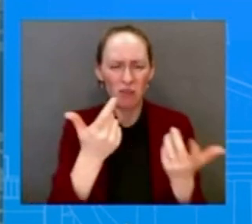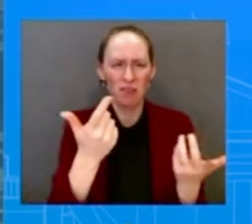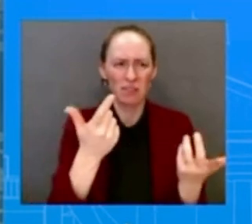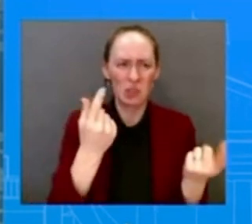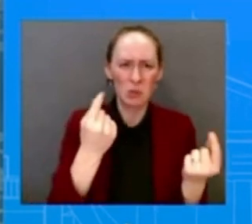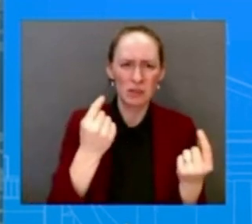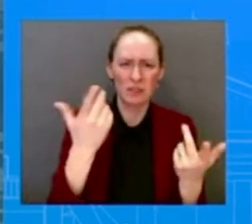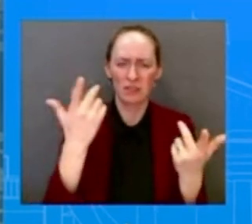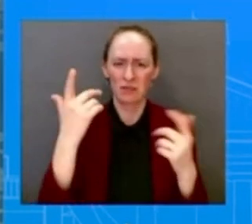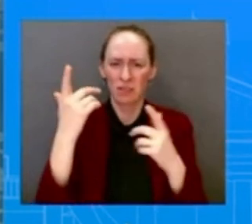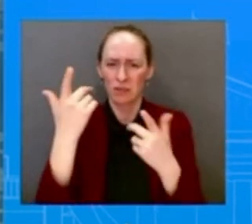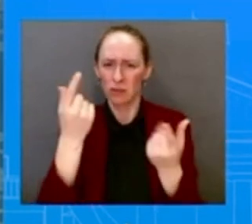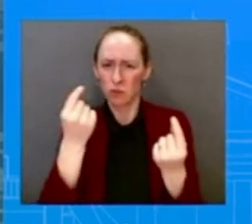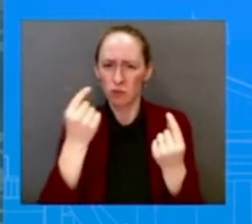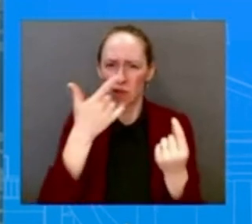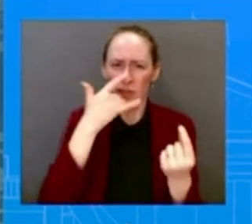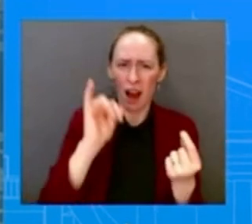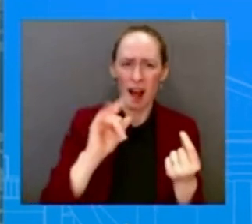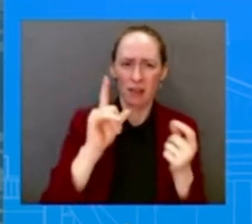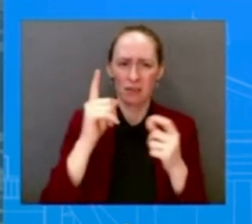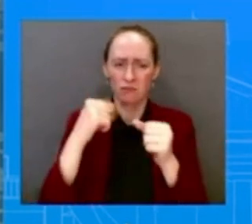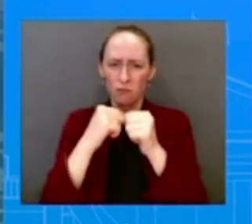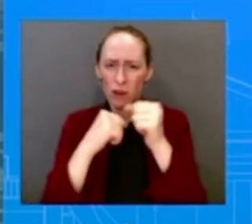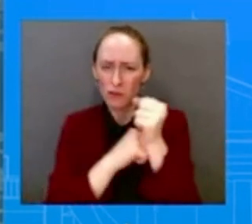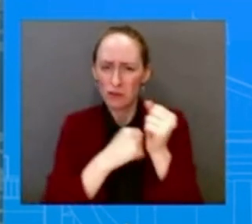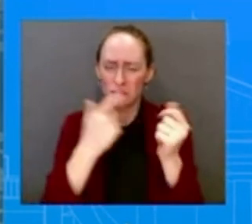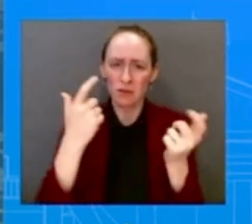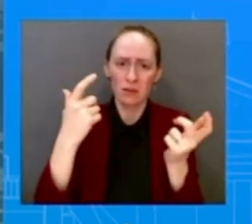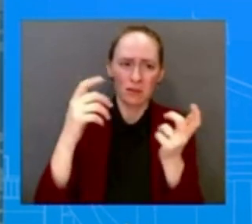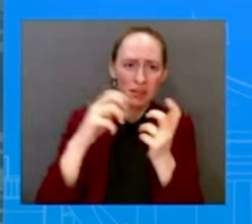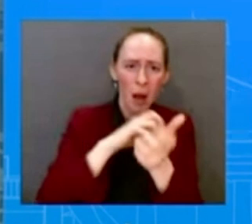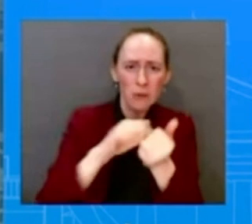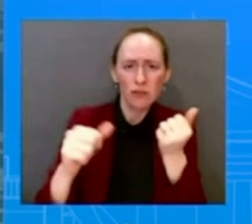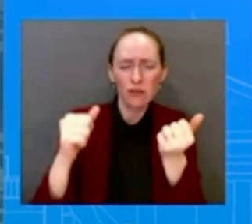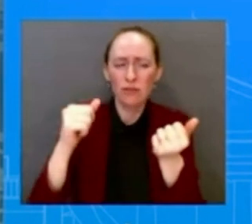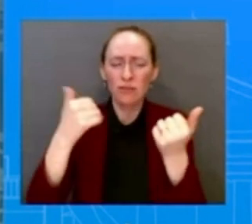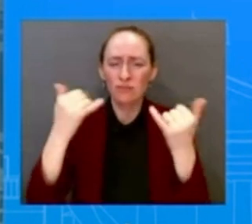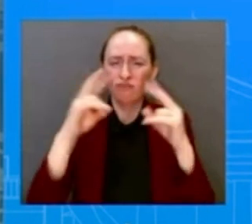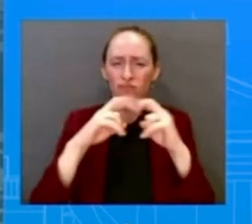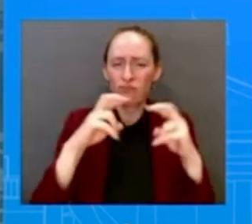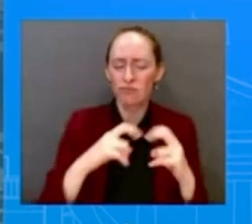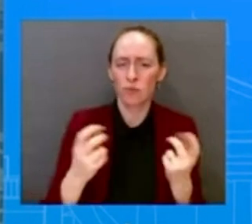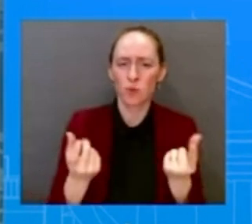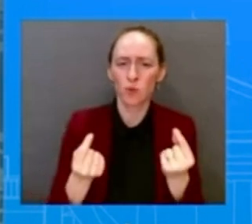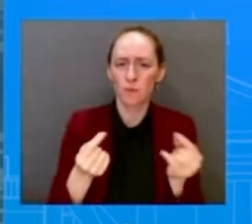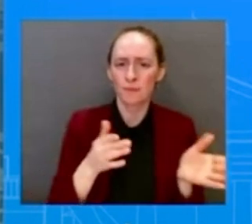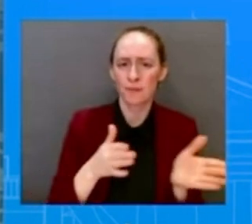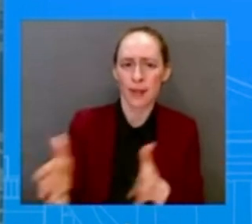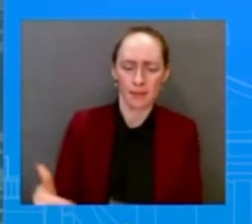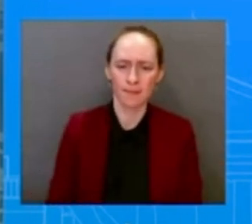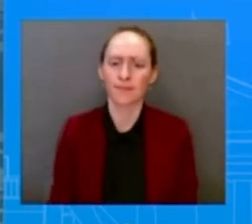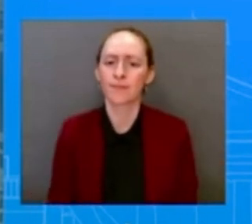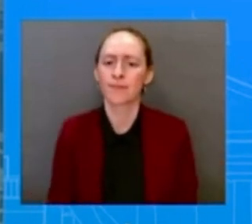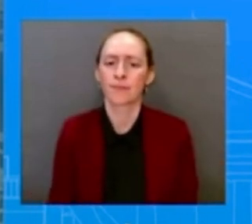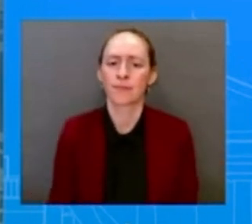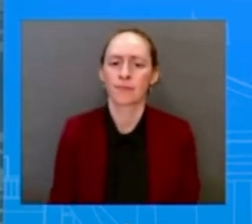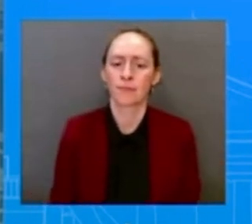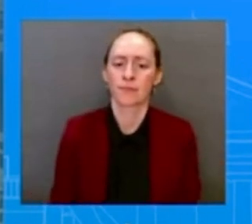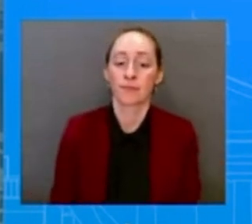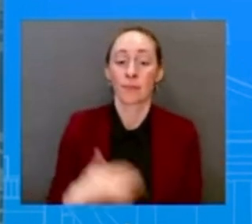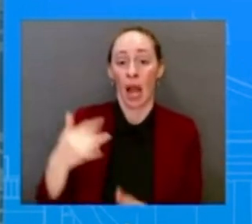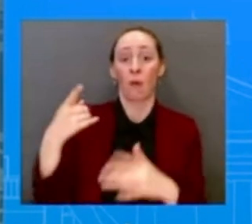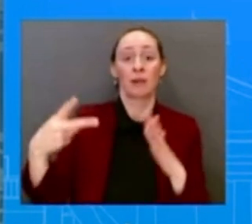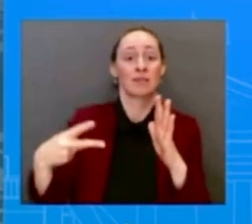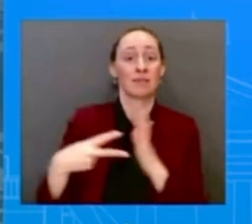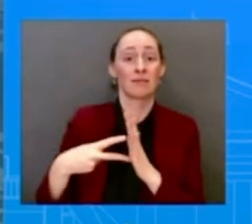630 sites across Adıyaman. In Syria, our humanitarian partners continue to urgently scale up response efforts to reach people